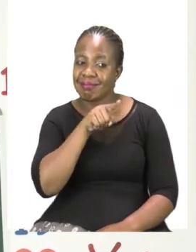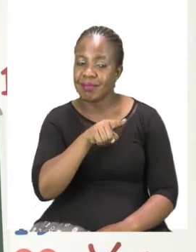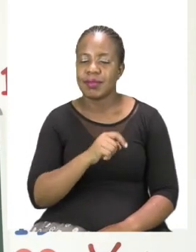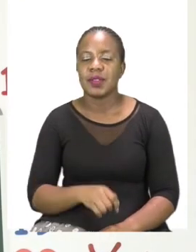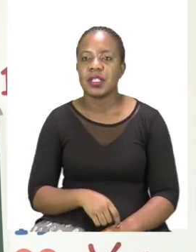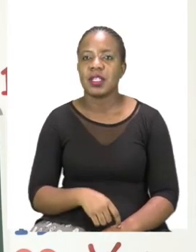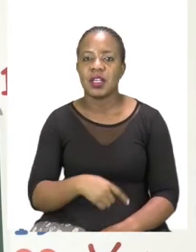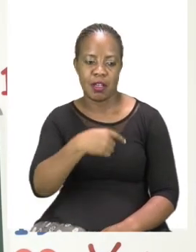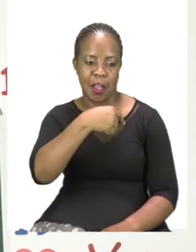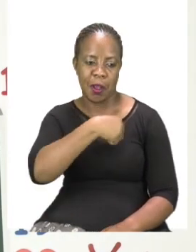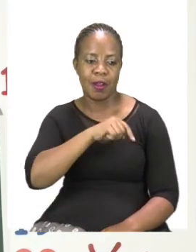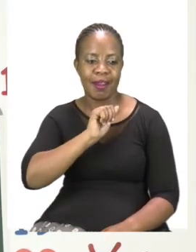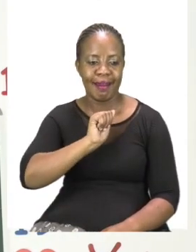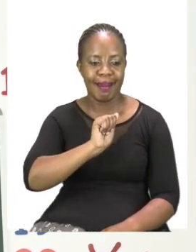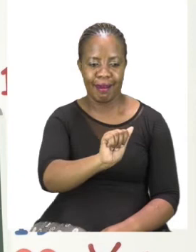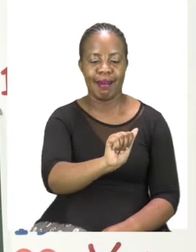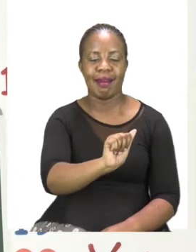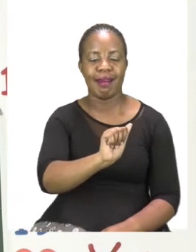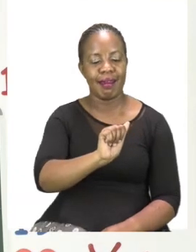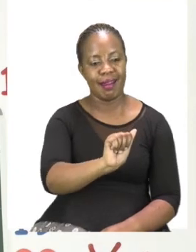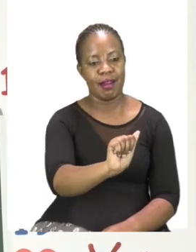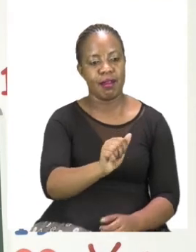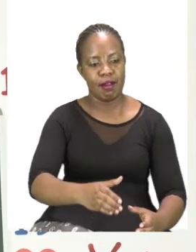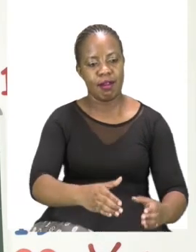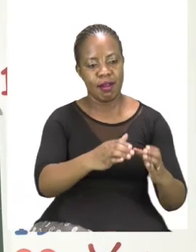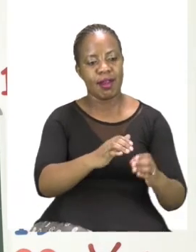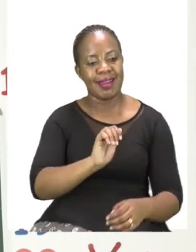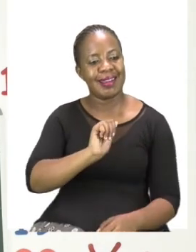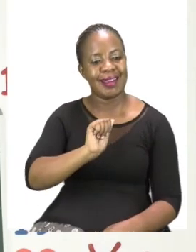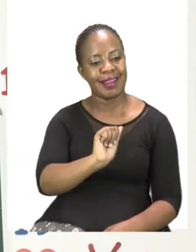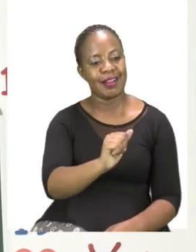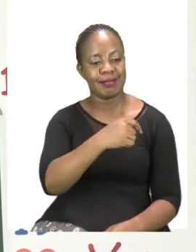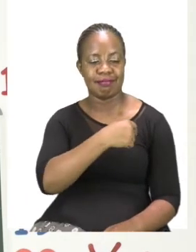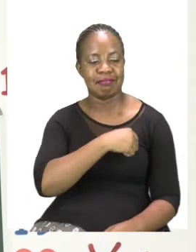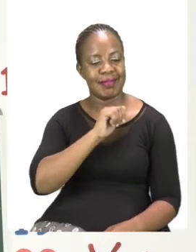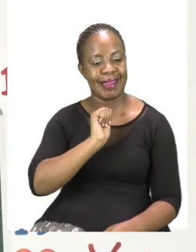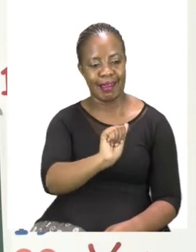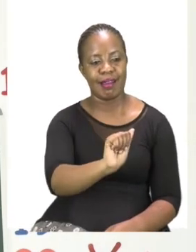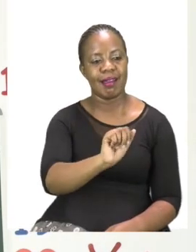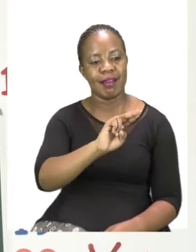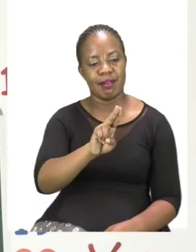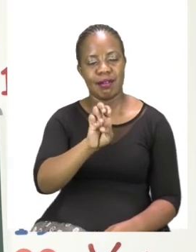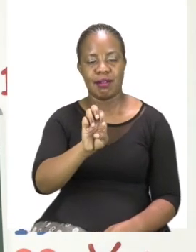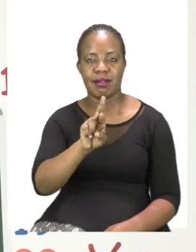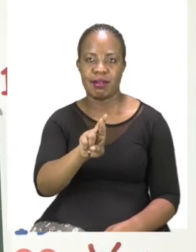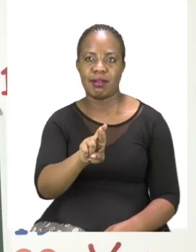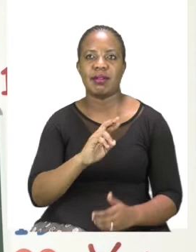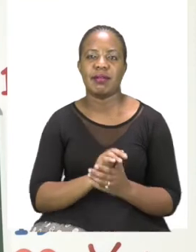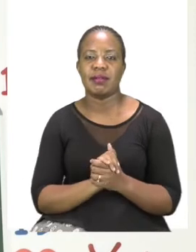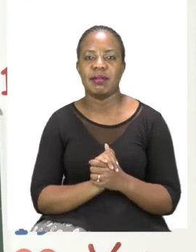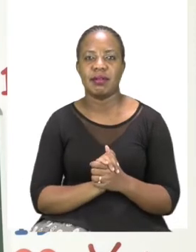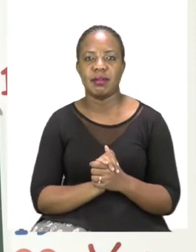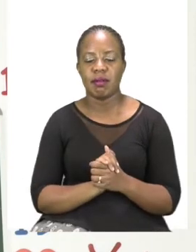say her drum. And then if we want to talk about a